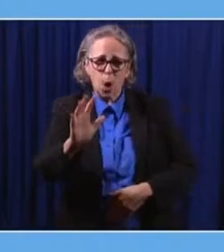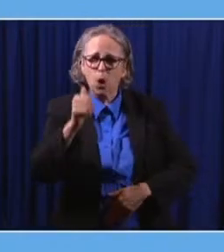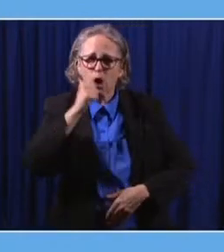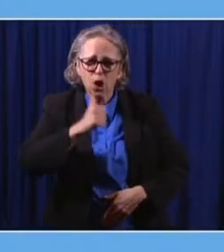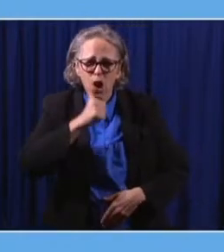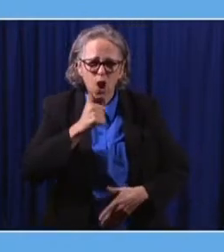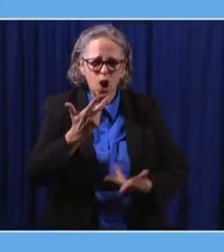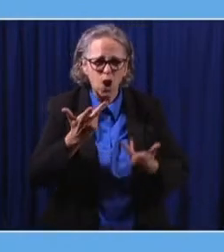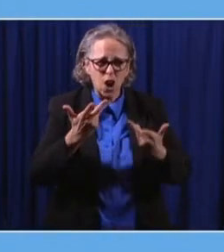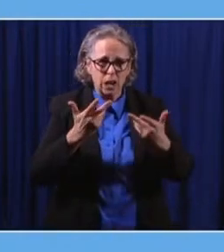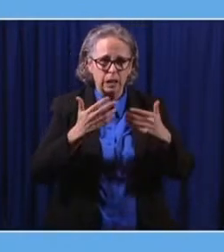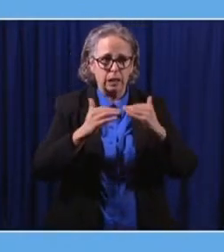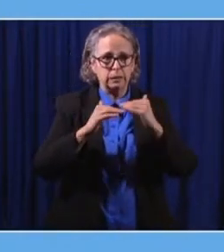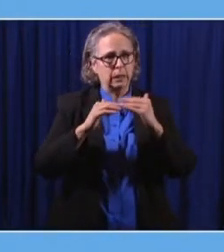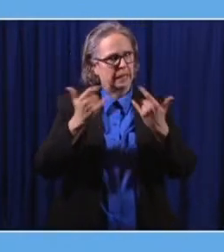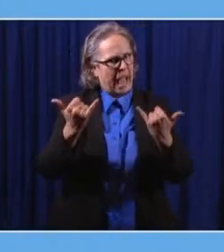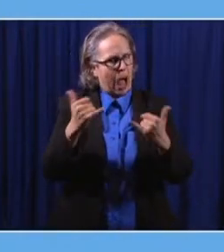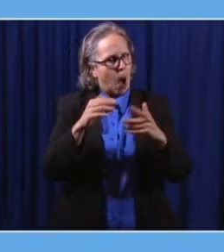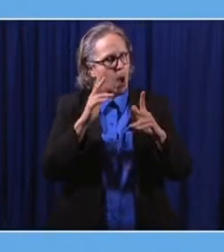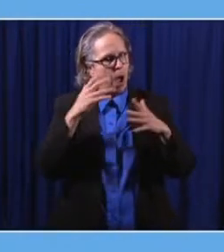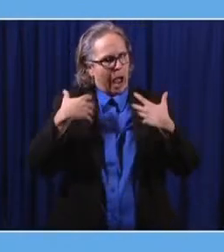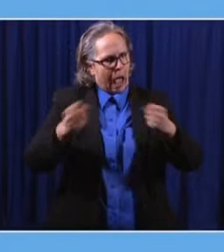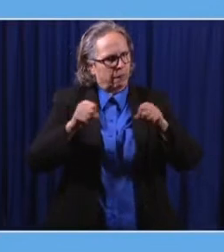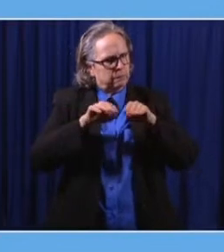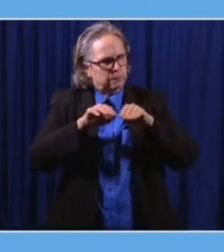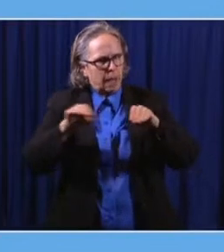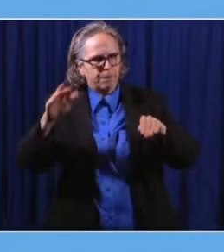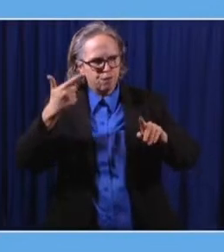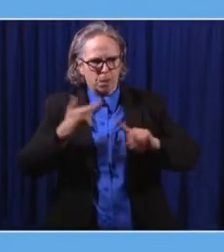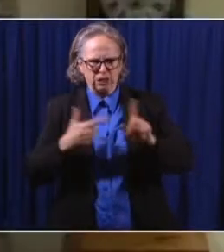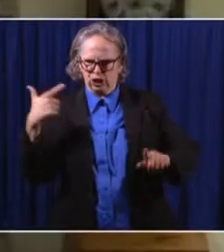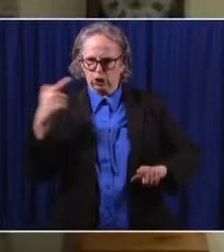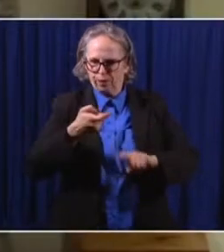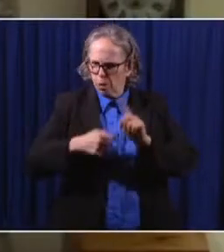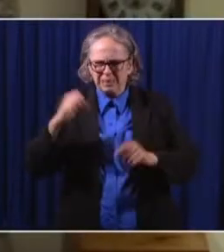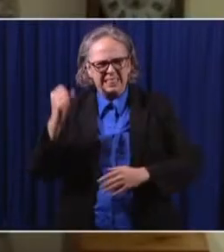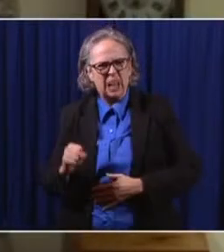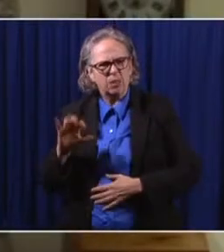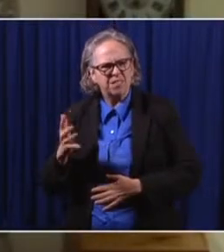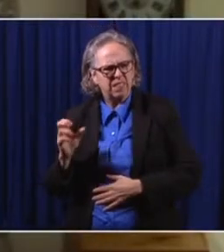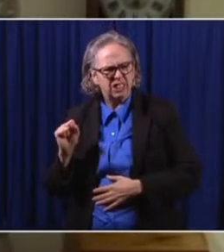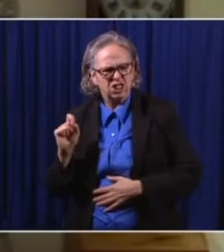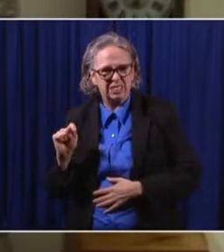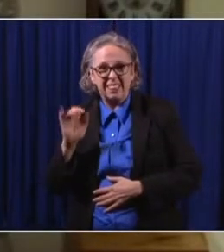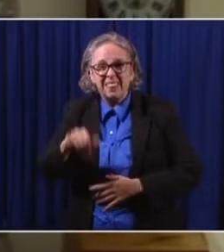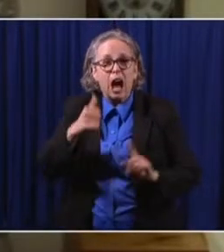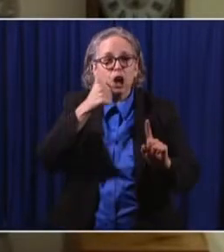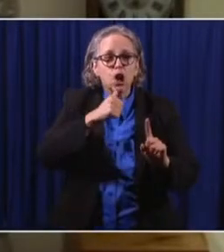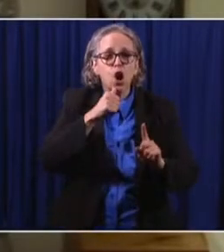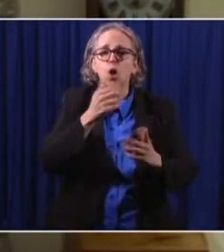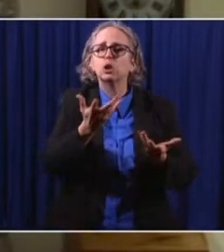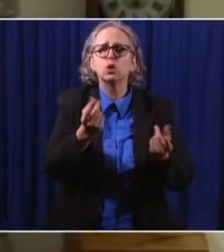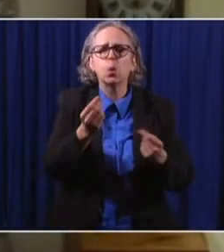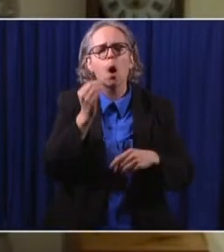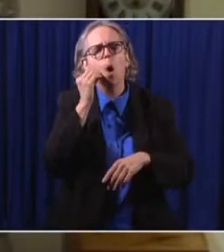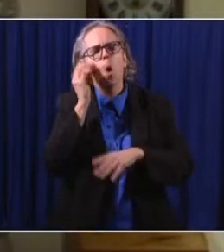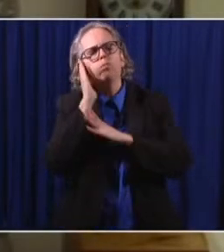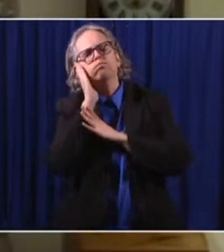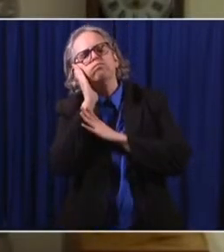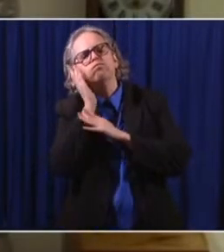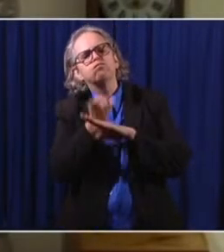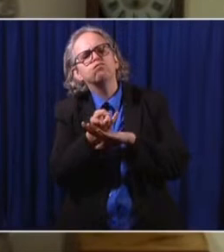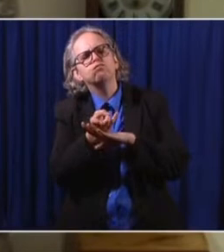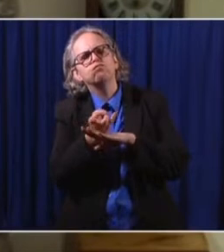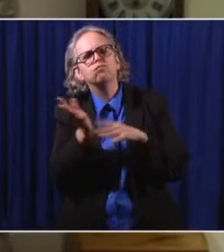on South 5th Street. According to reports, this child was at home in bed when someone fired shots into